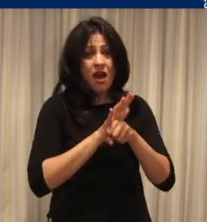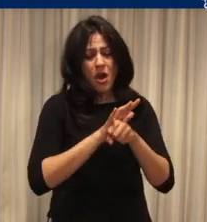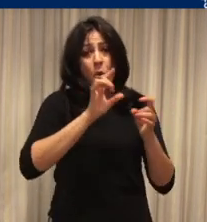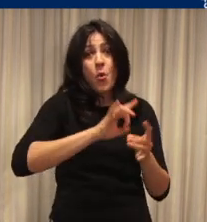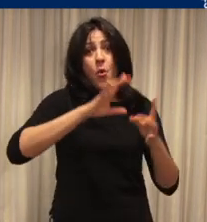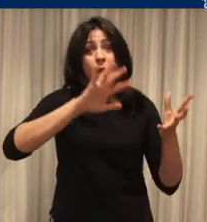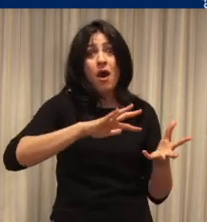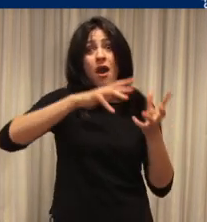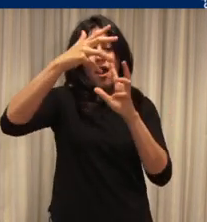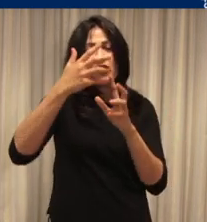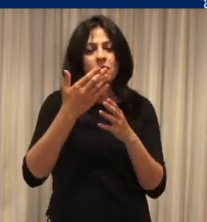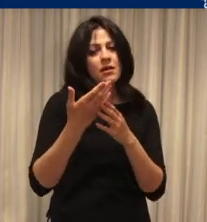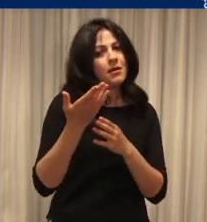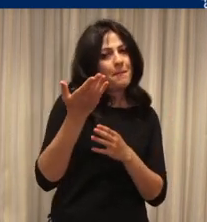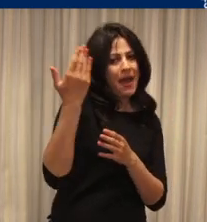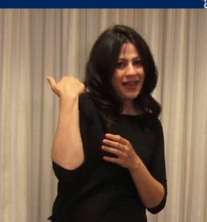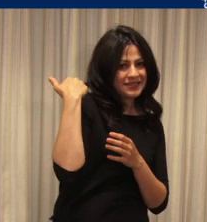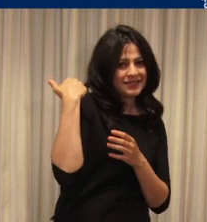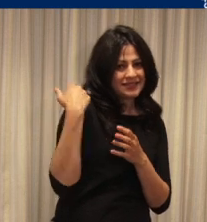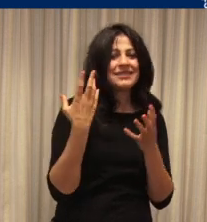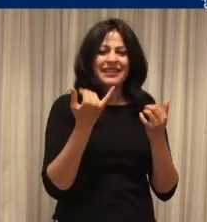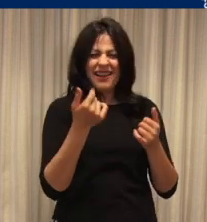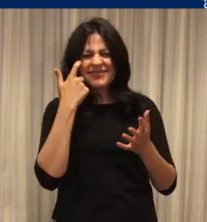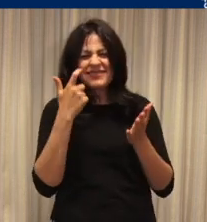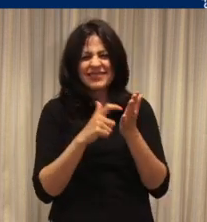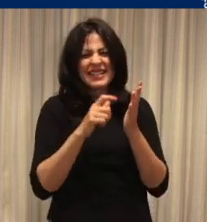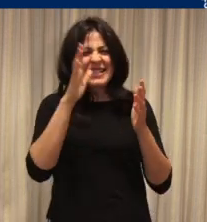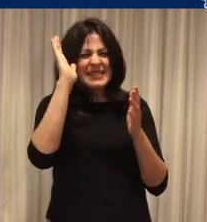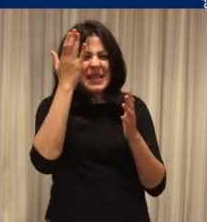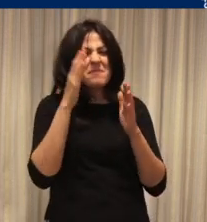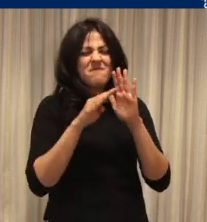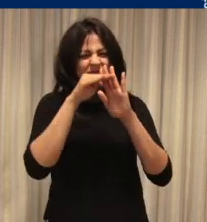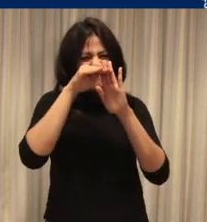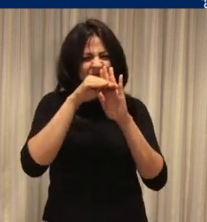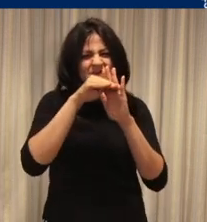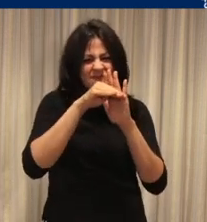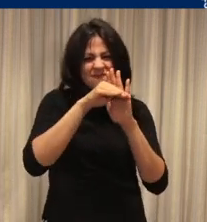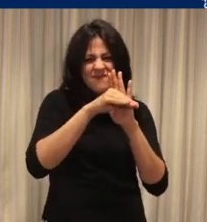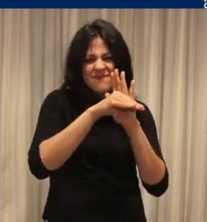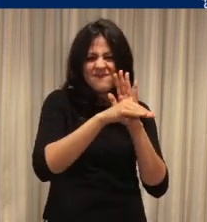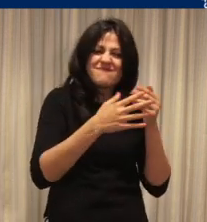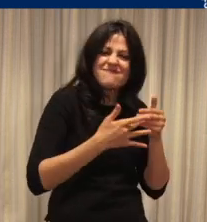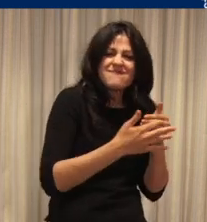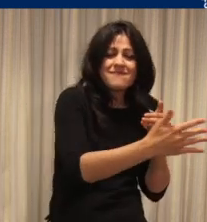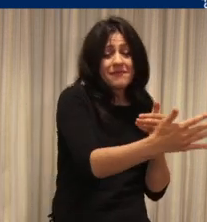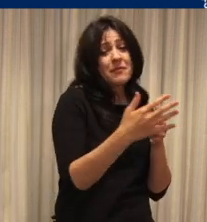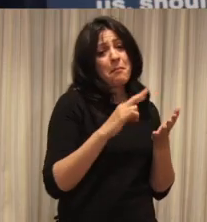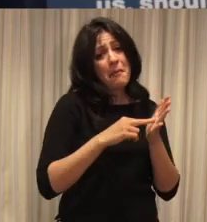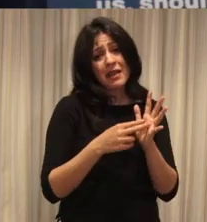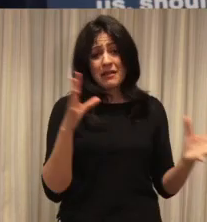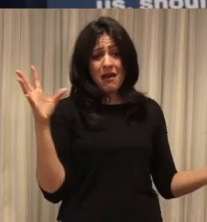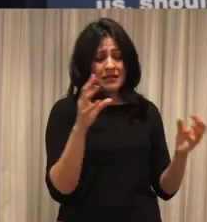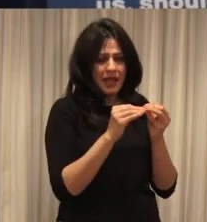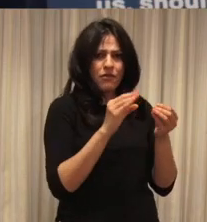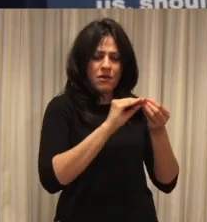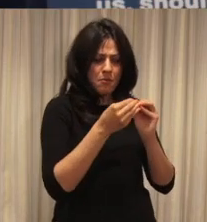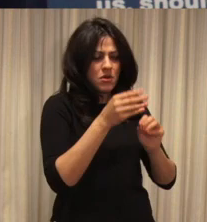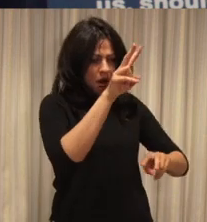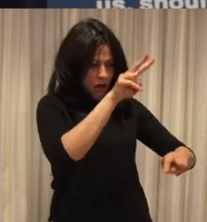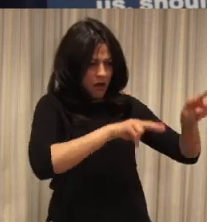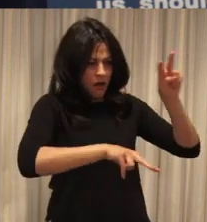county. That also continues to trend down. So all good news in terms of what the data is